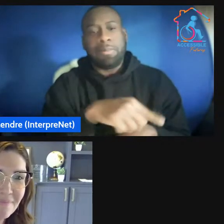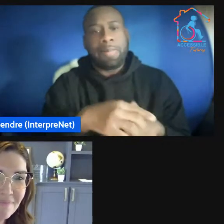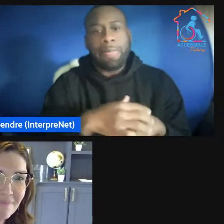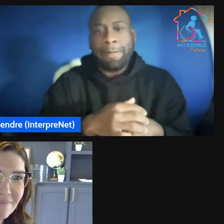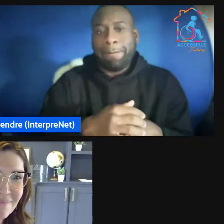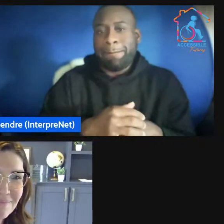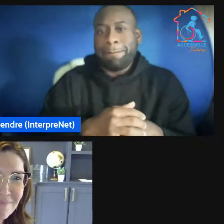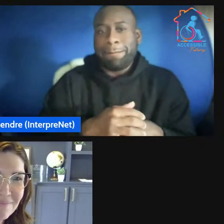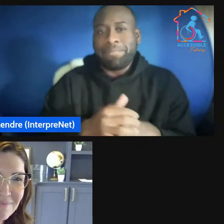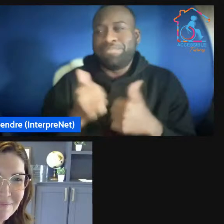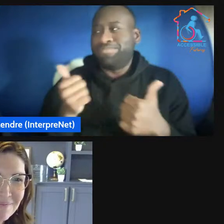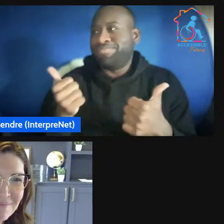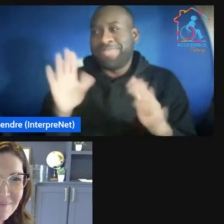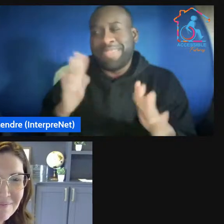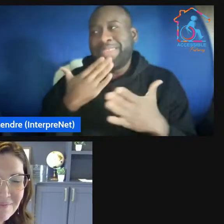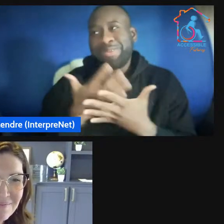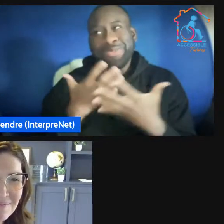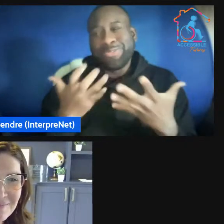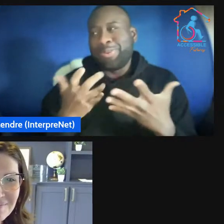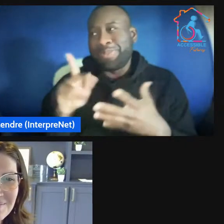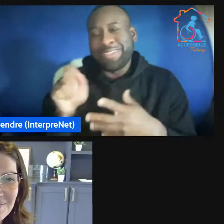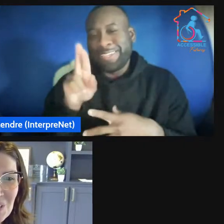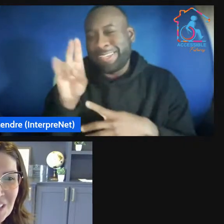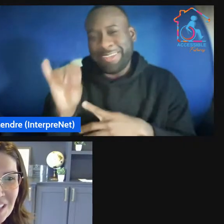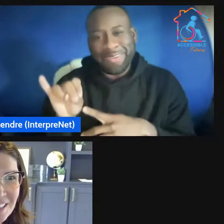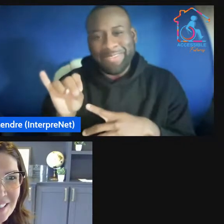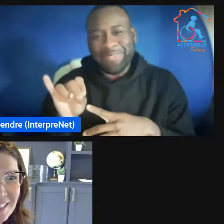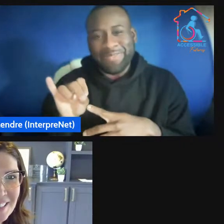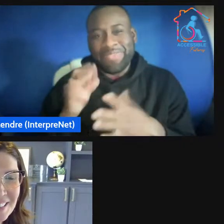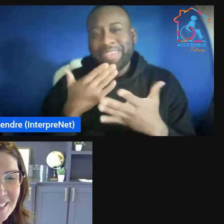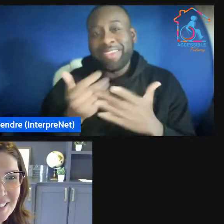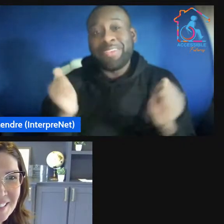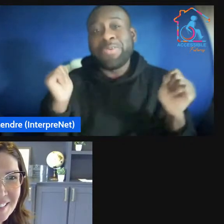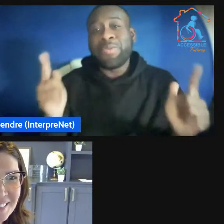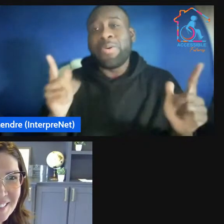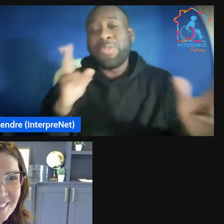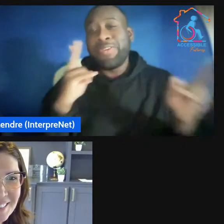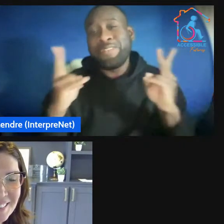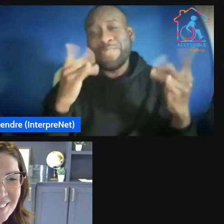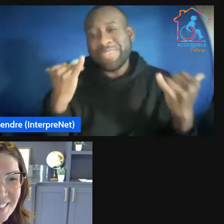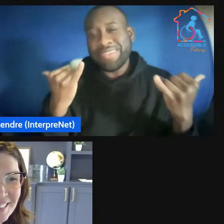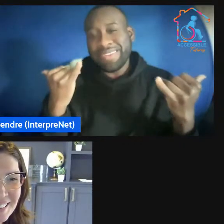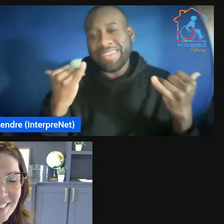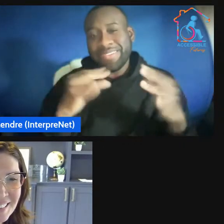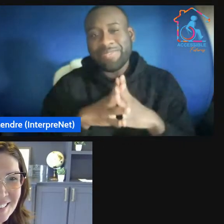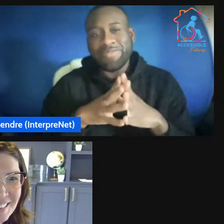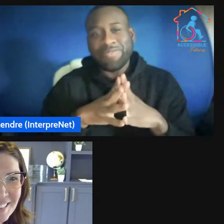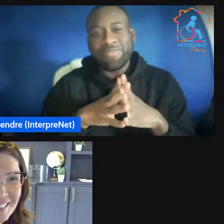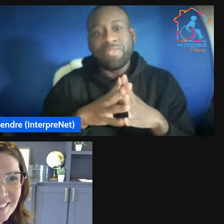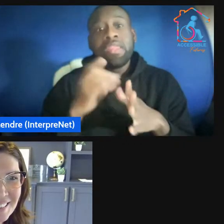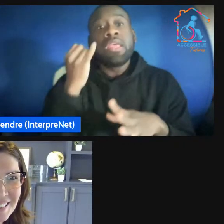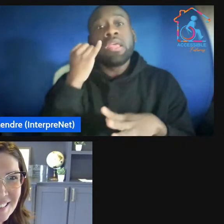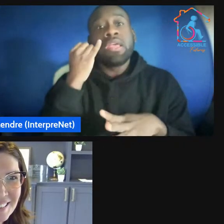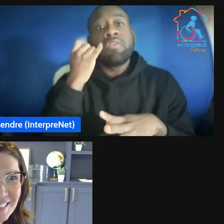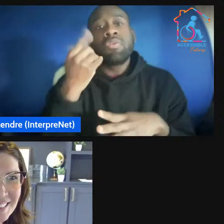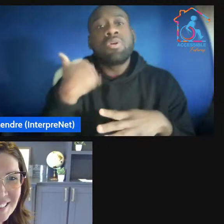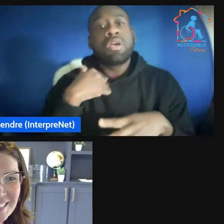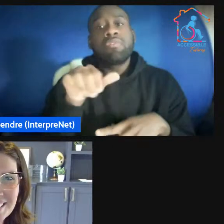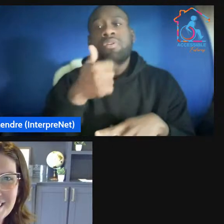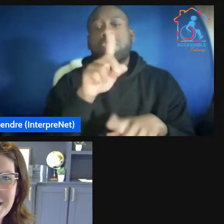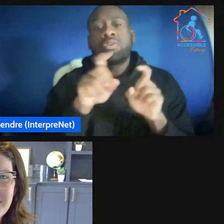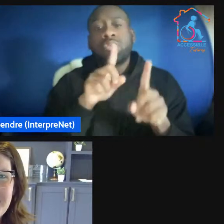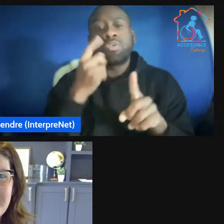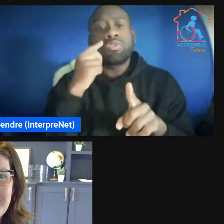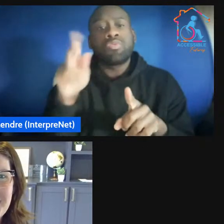better myself. Thank you so much, Carrie. And thank you to all of our viewers today. If you had other questions